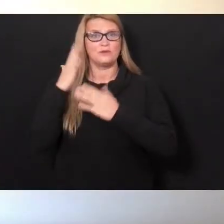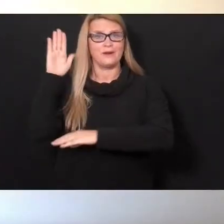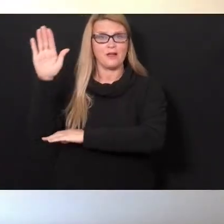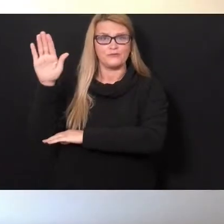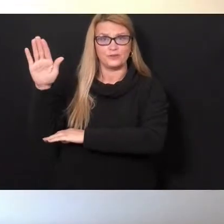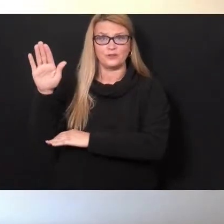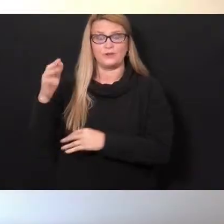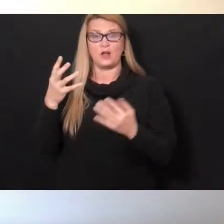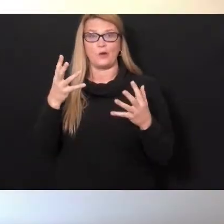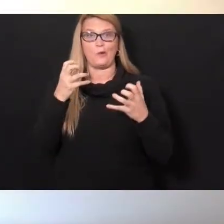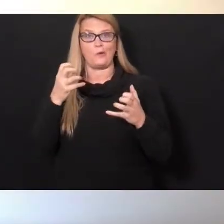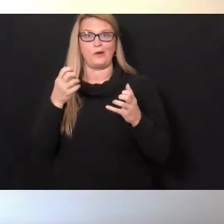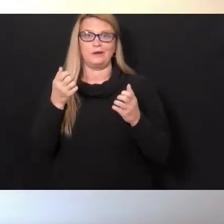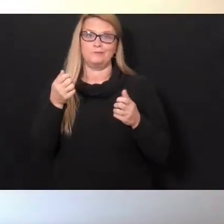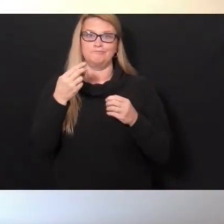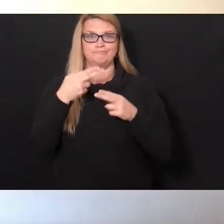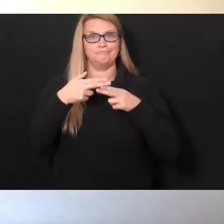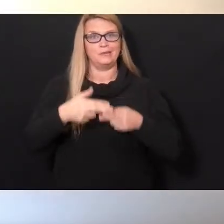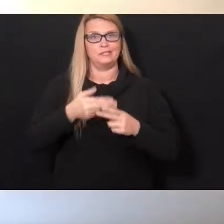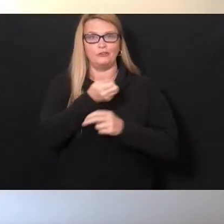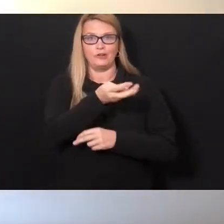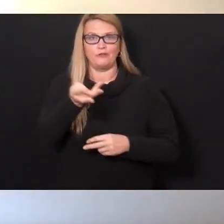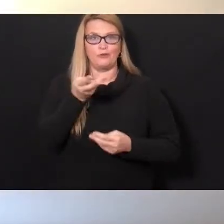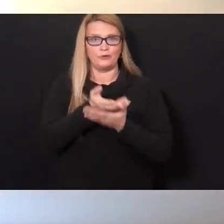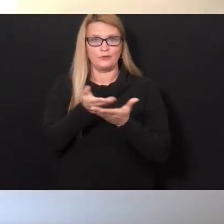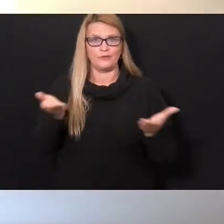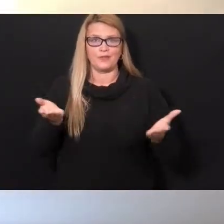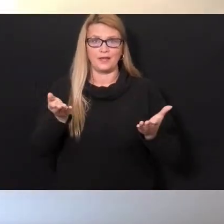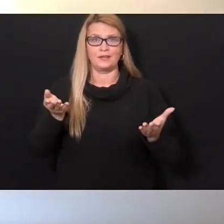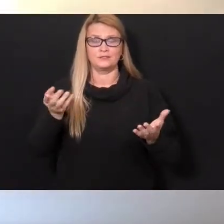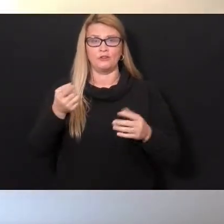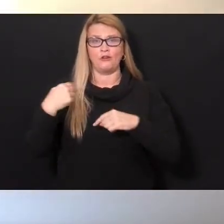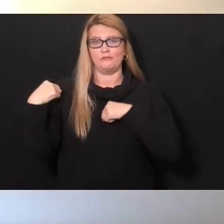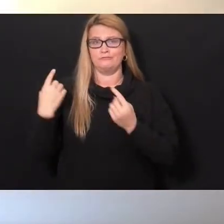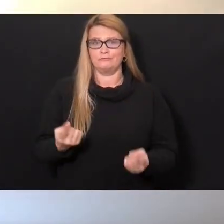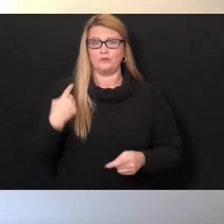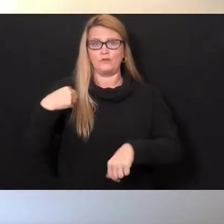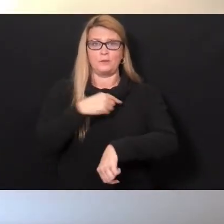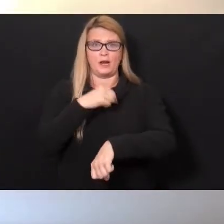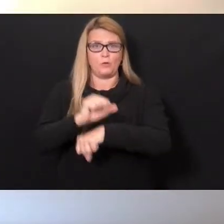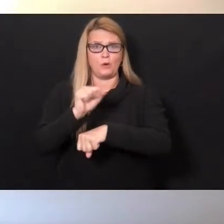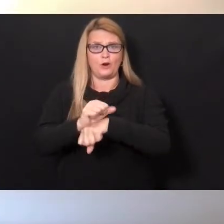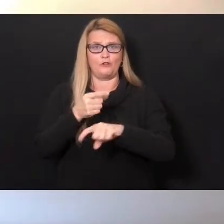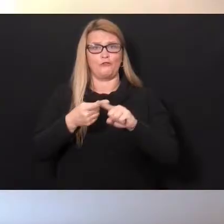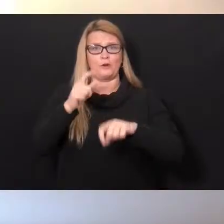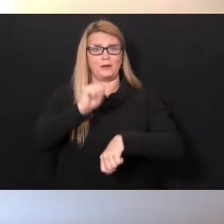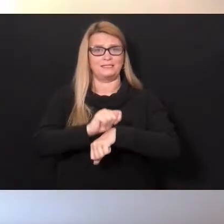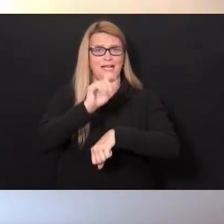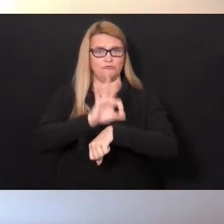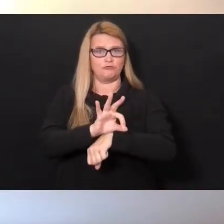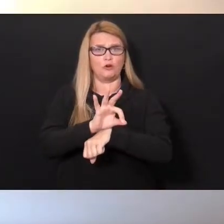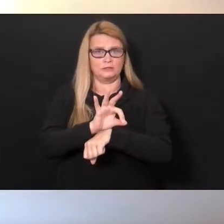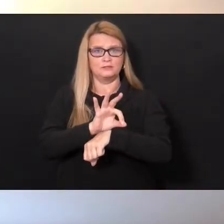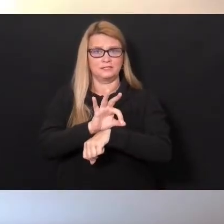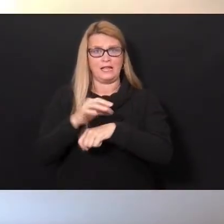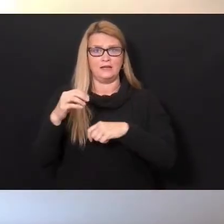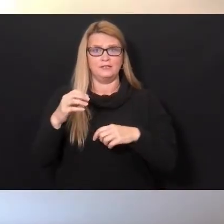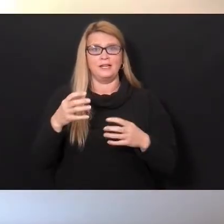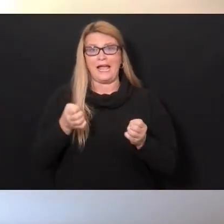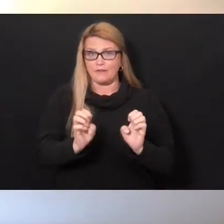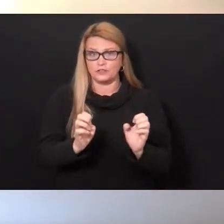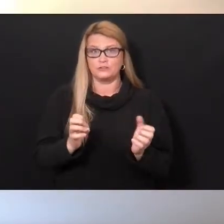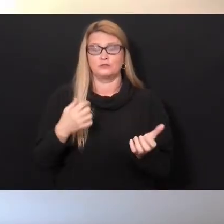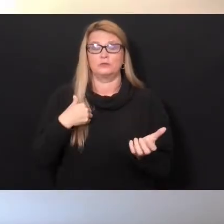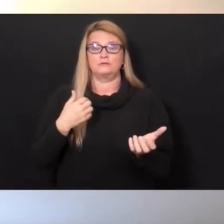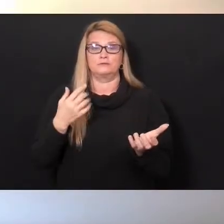I want to highlight today the work the Governor's talked about from the folks in the Joint Interagency Task Force. You've heard us talk a